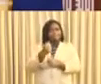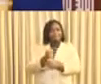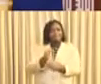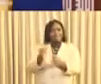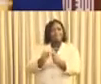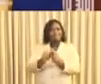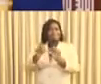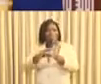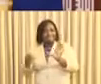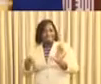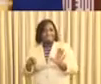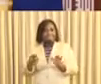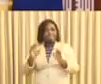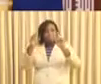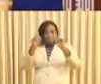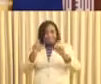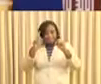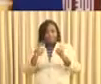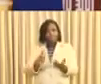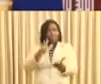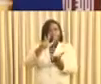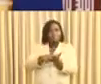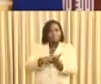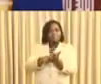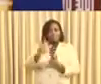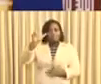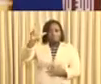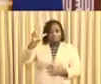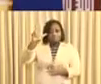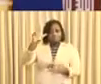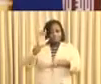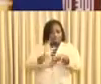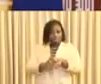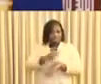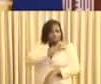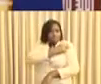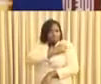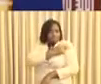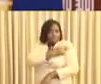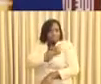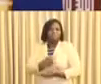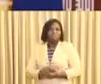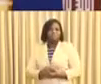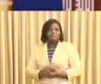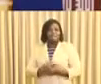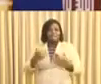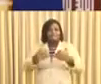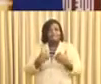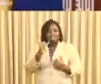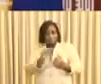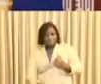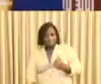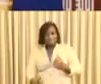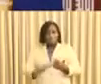infectious disease control centers for each of the zones of our country, that is the coastal, middle belt, and northern, with the